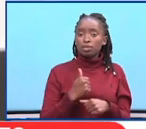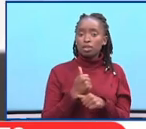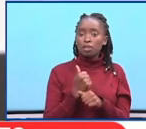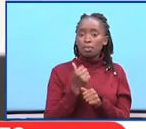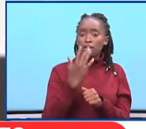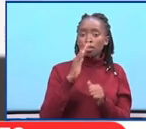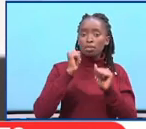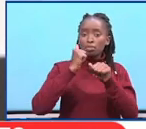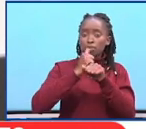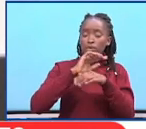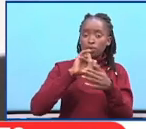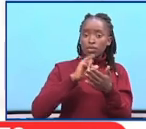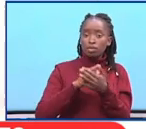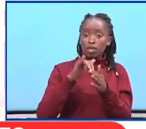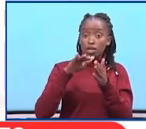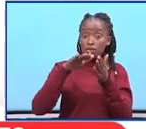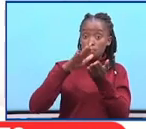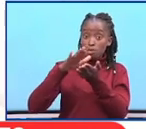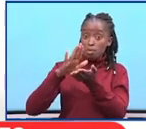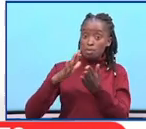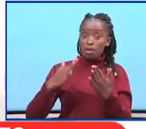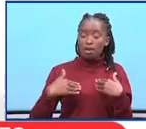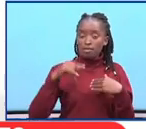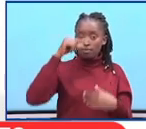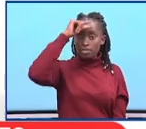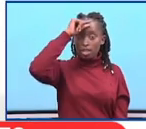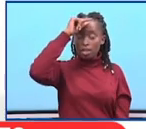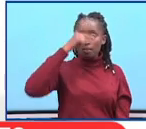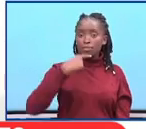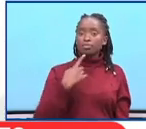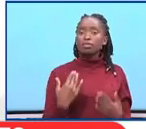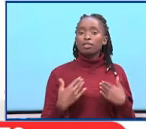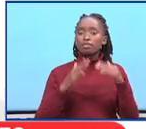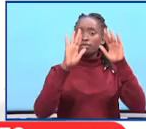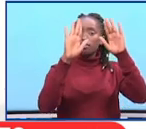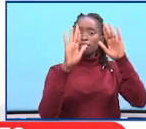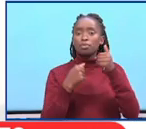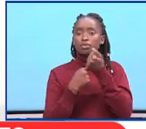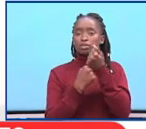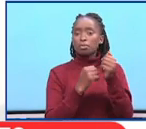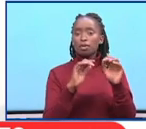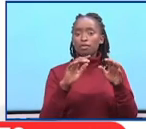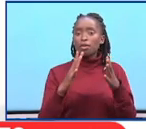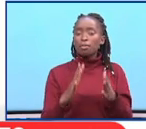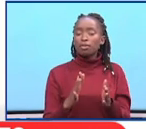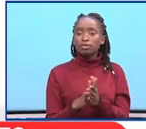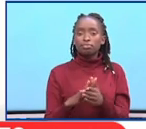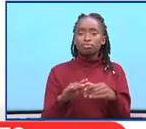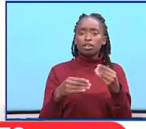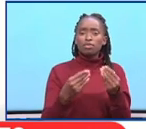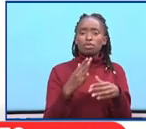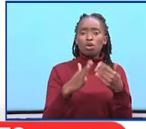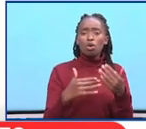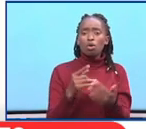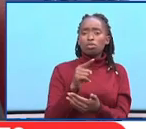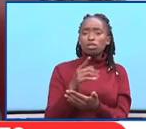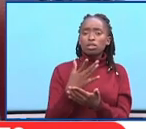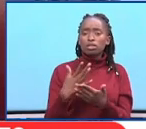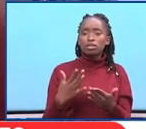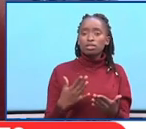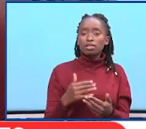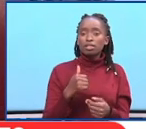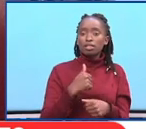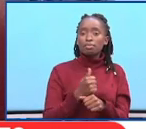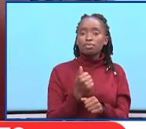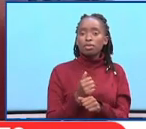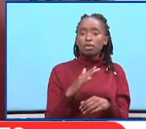Furthermore, the cabinet noted the importance of supporting farmers in drying and storing their produce to mitigate post-harvest